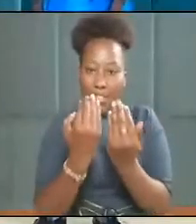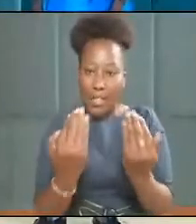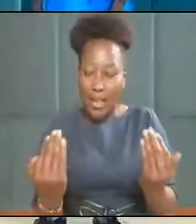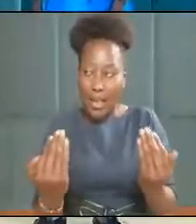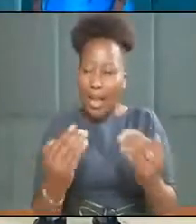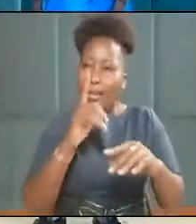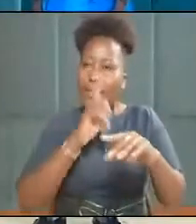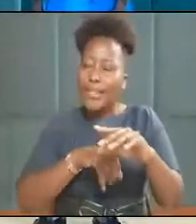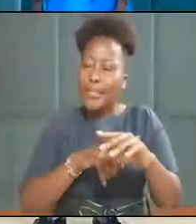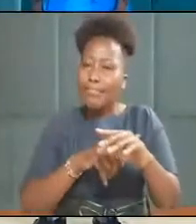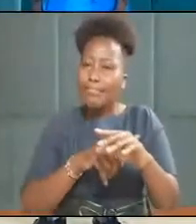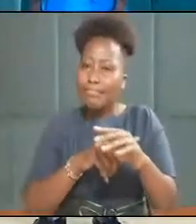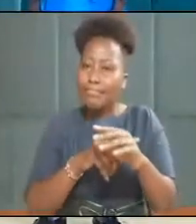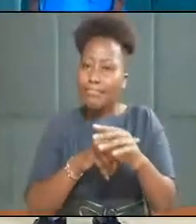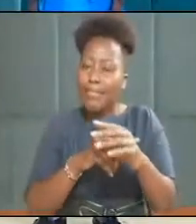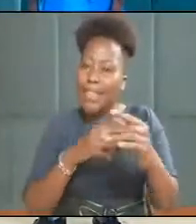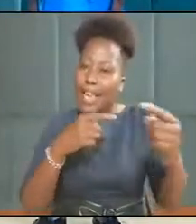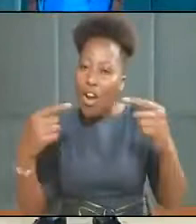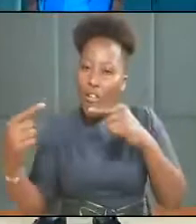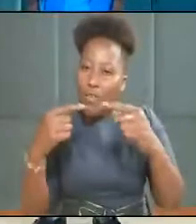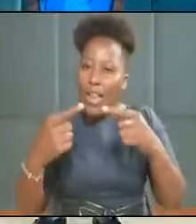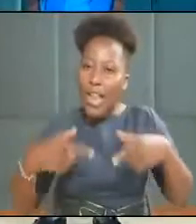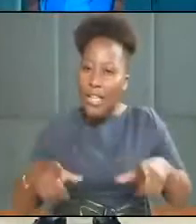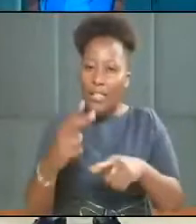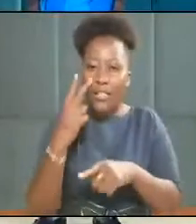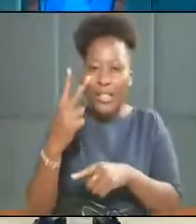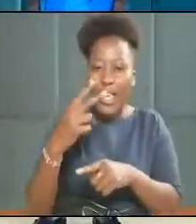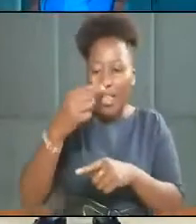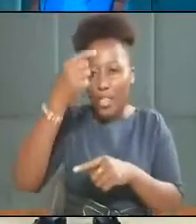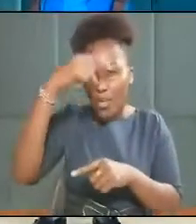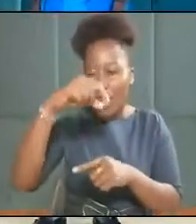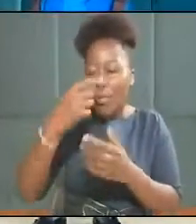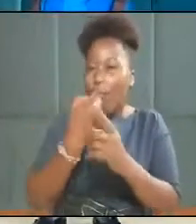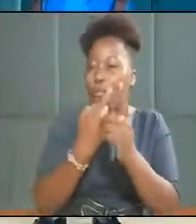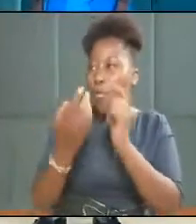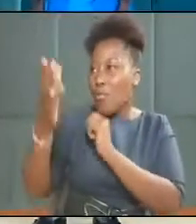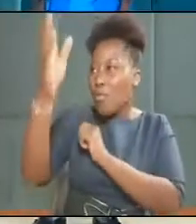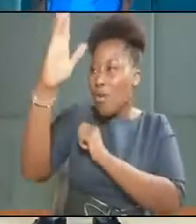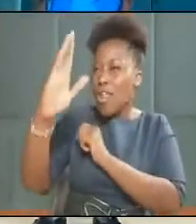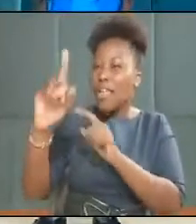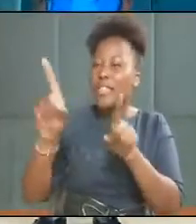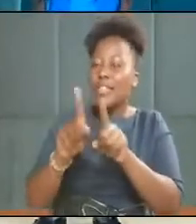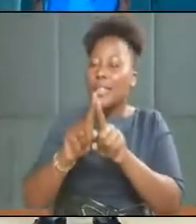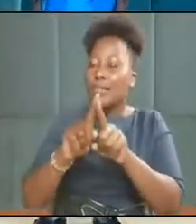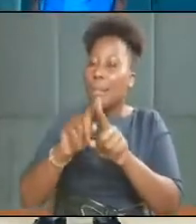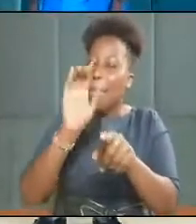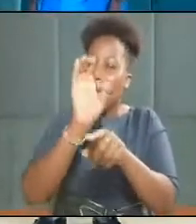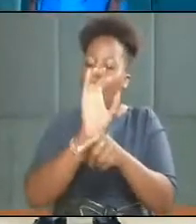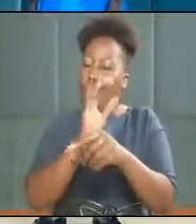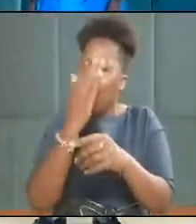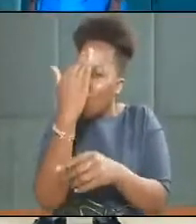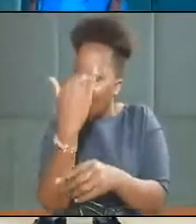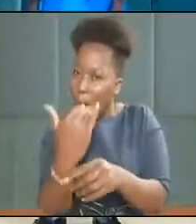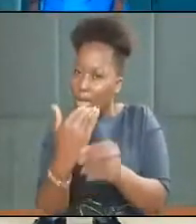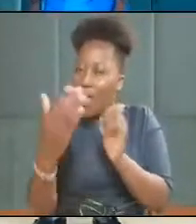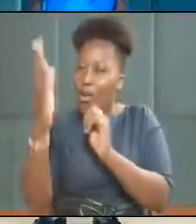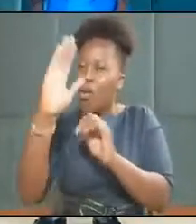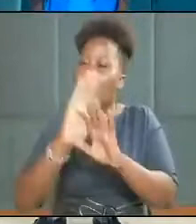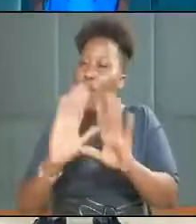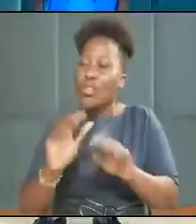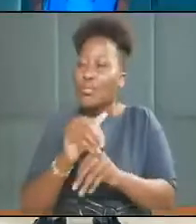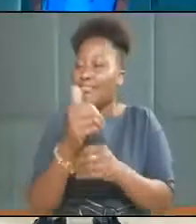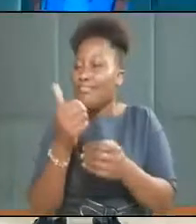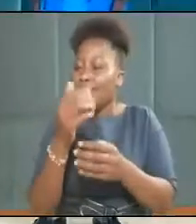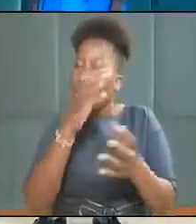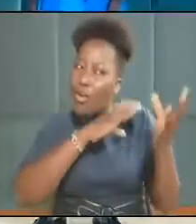Children, when faced with conflict, let us look for wisdom from God, just like Paul did, because God is not an author